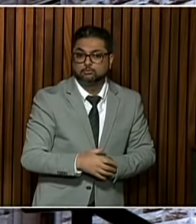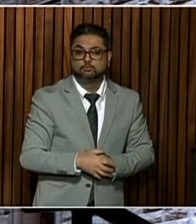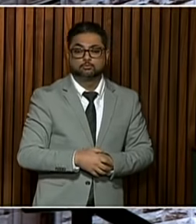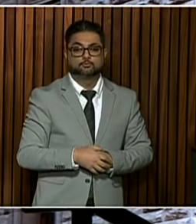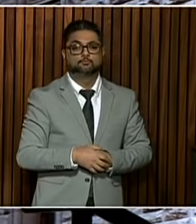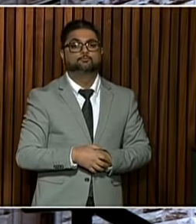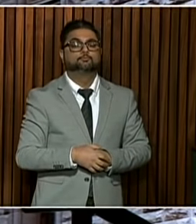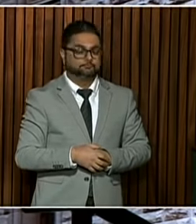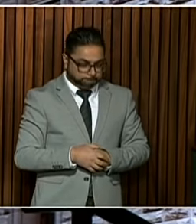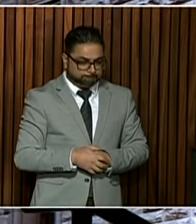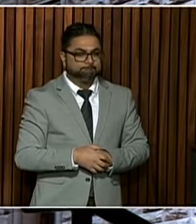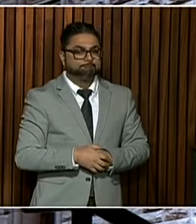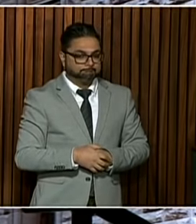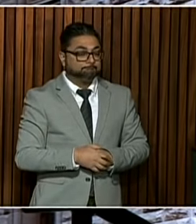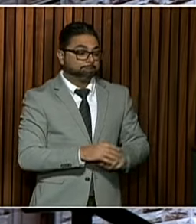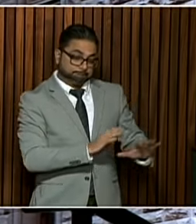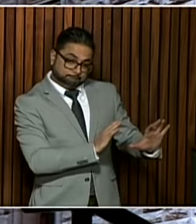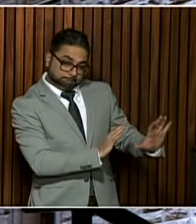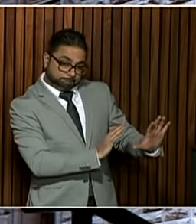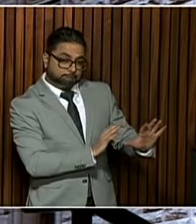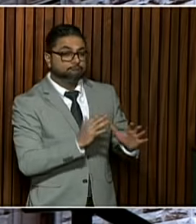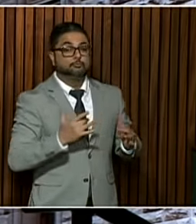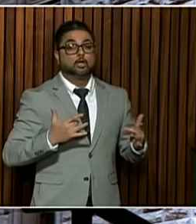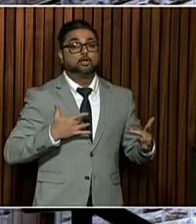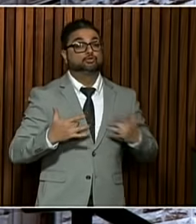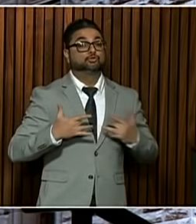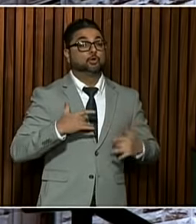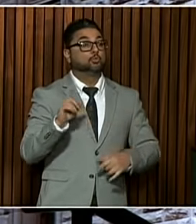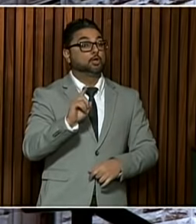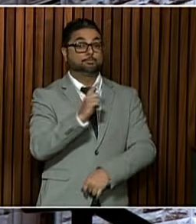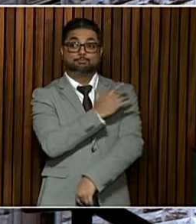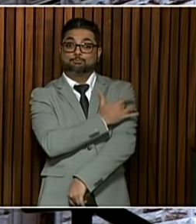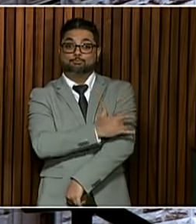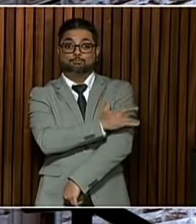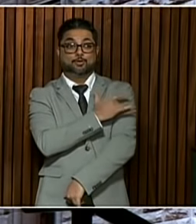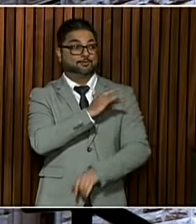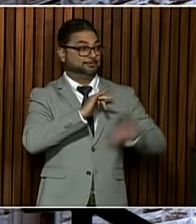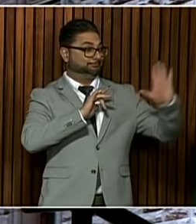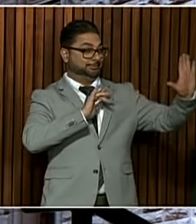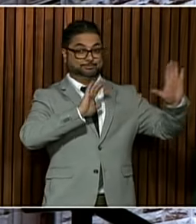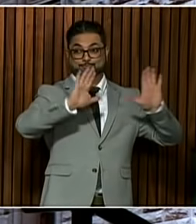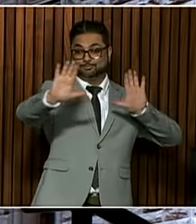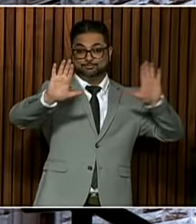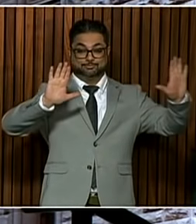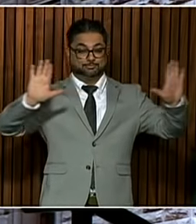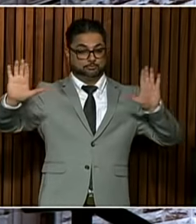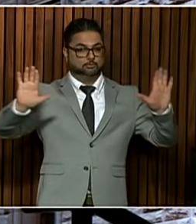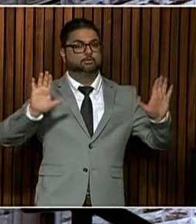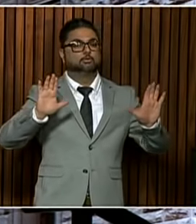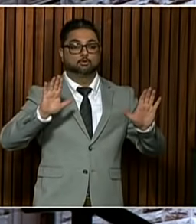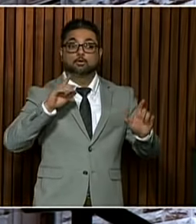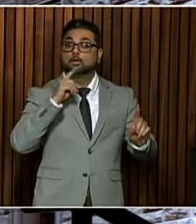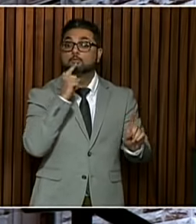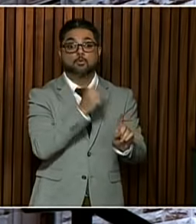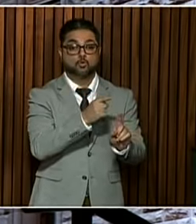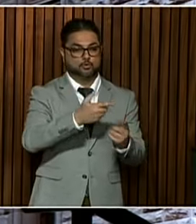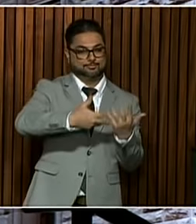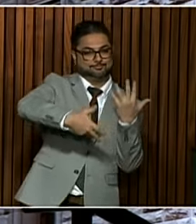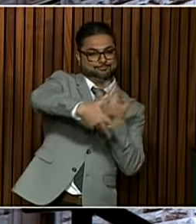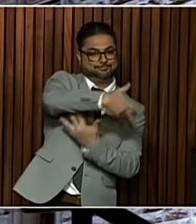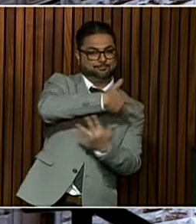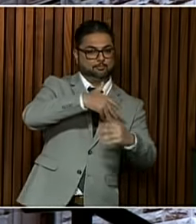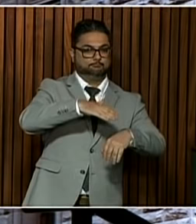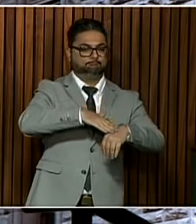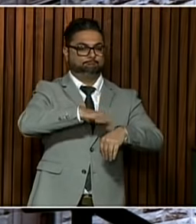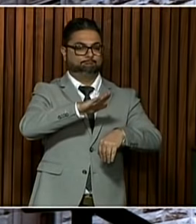is the public gatherings of more out in public places, in parks and on the streets,